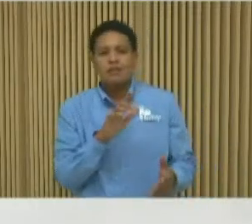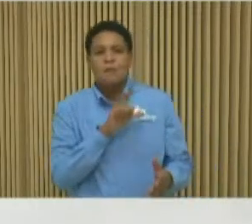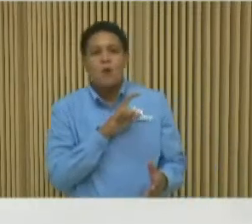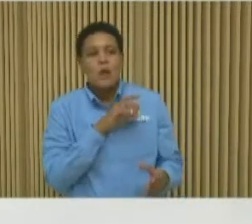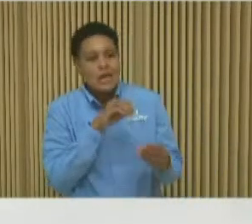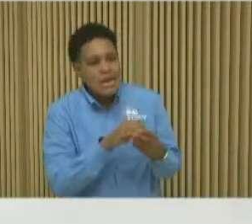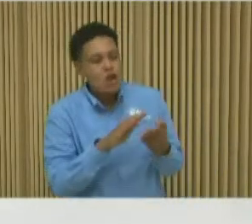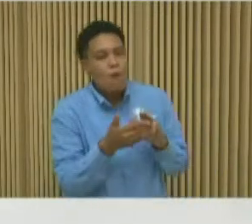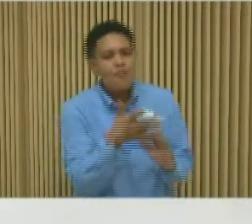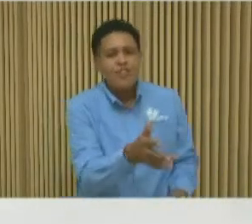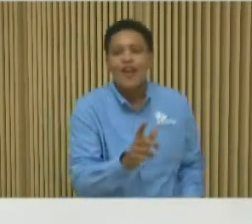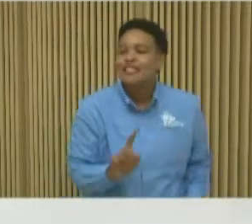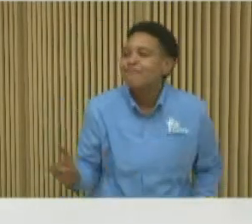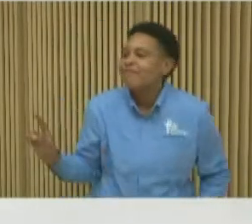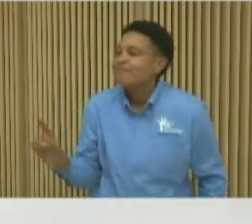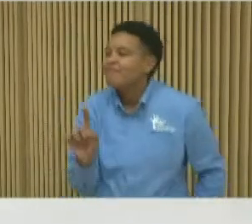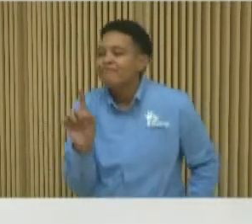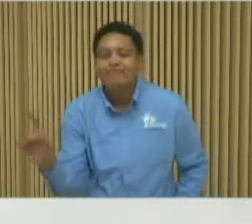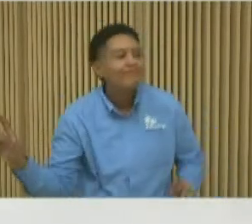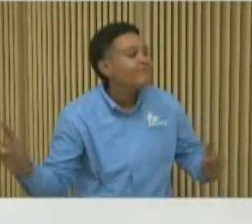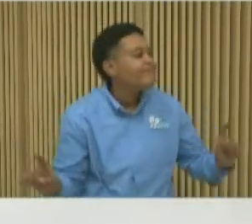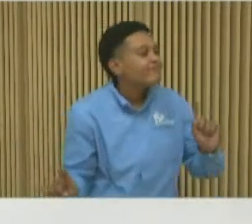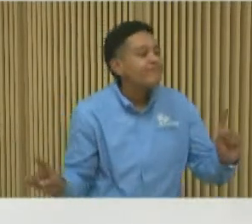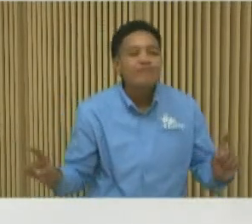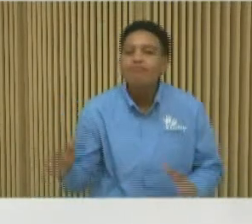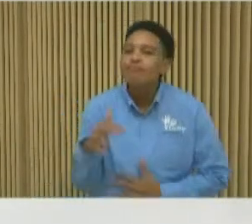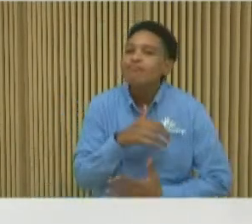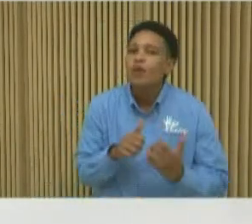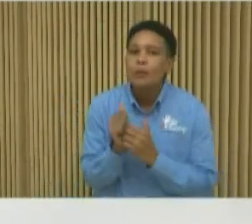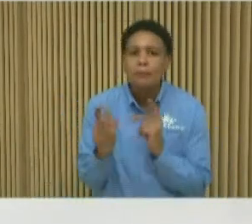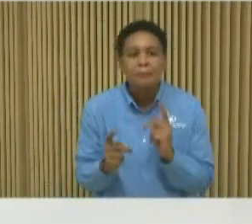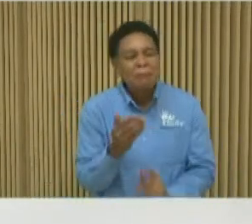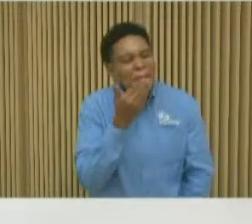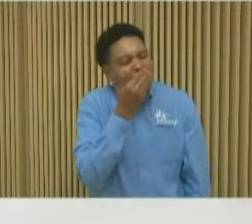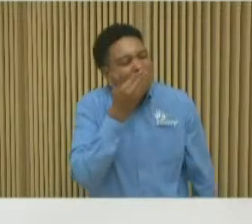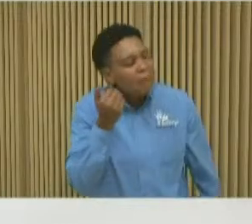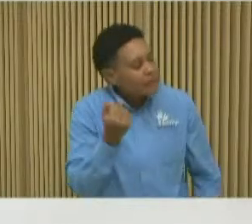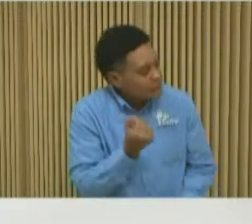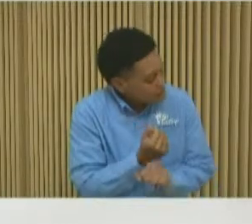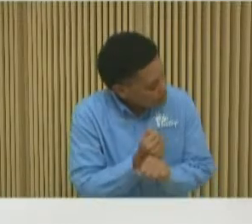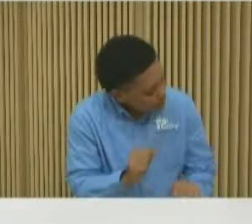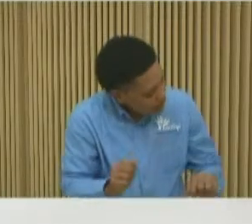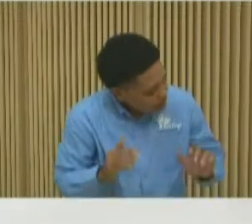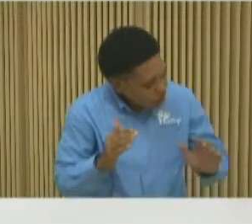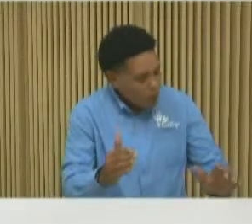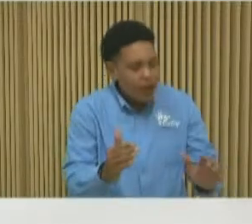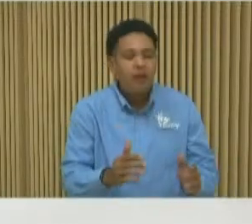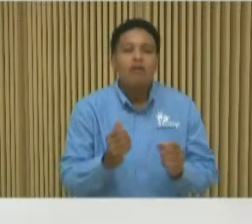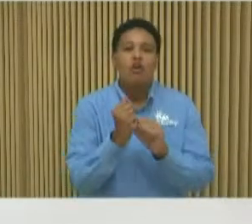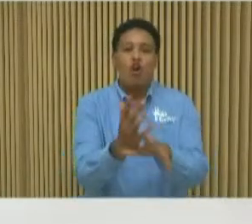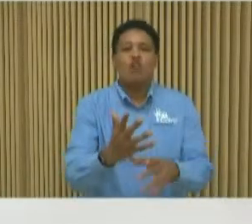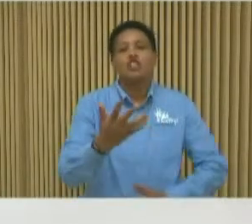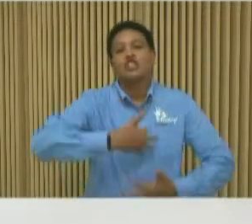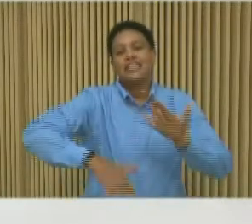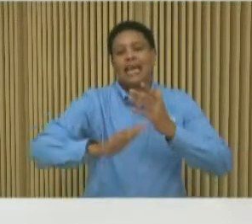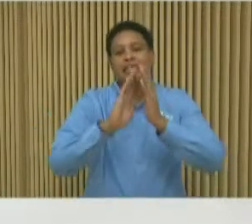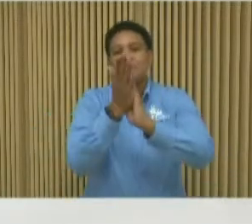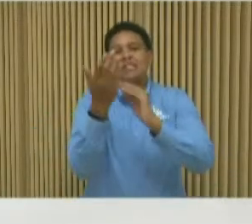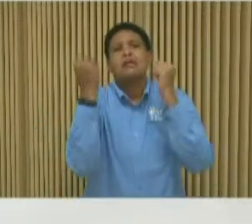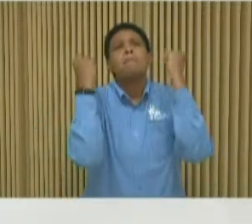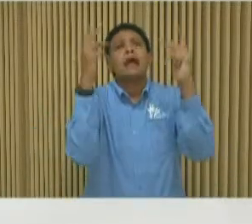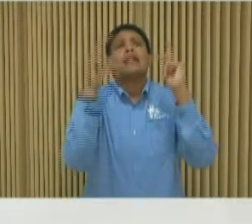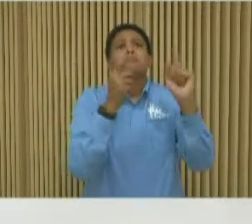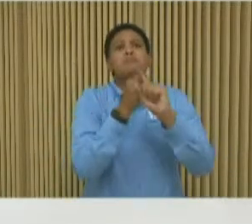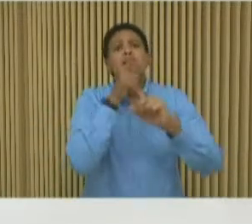the best and safest way to really bring the society peace. There are many persons